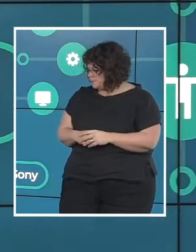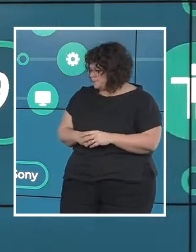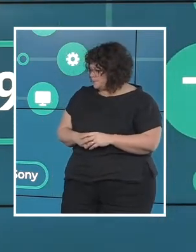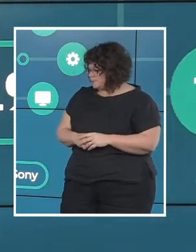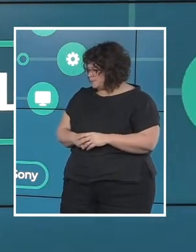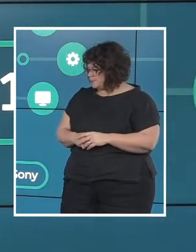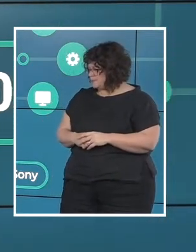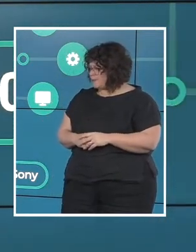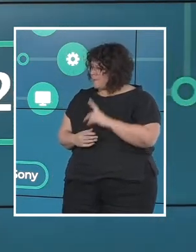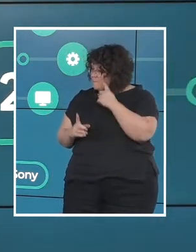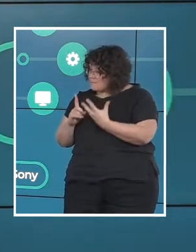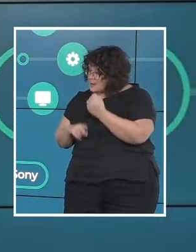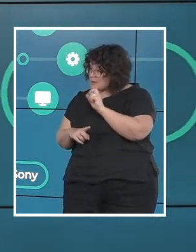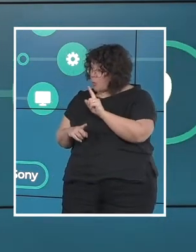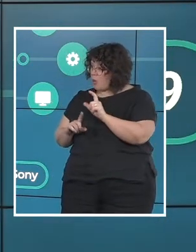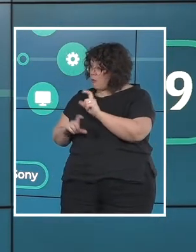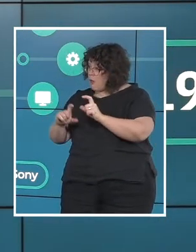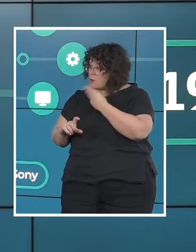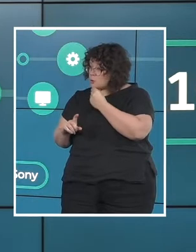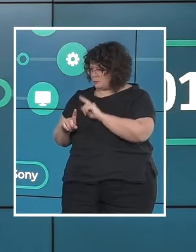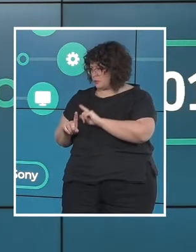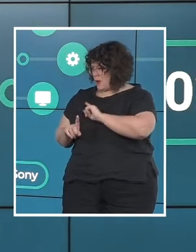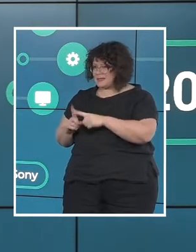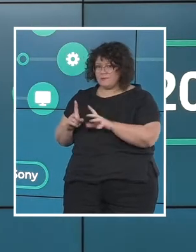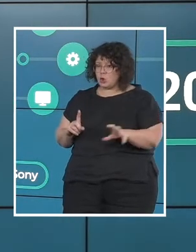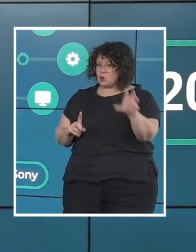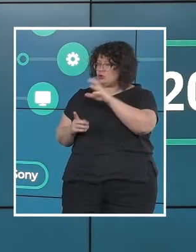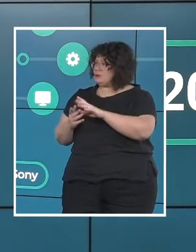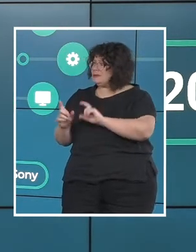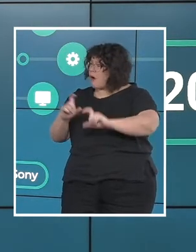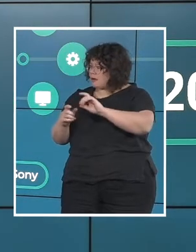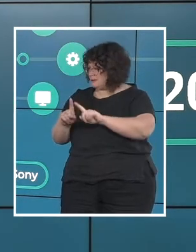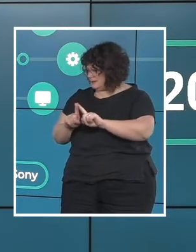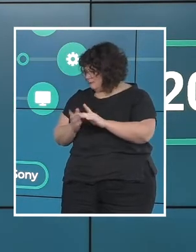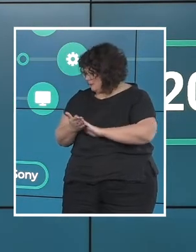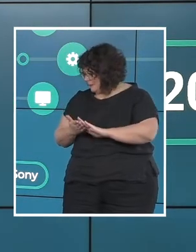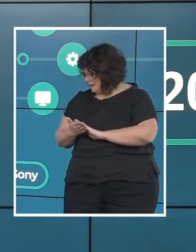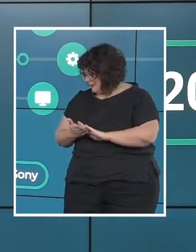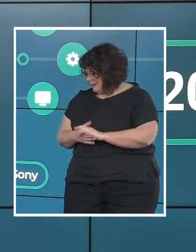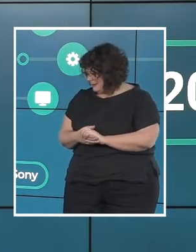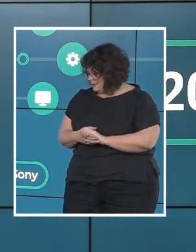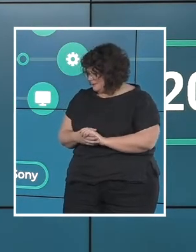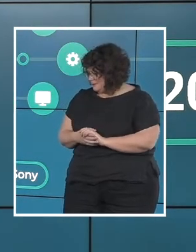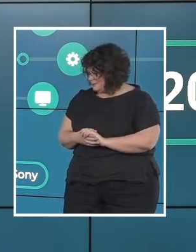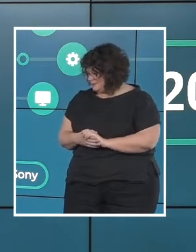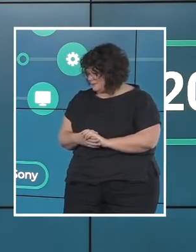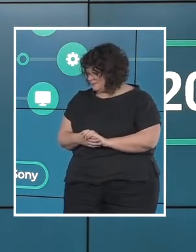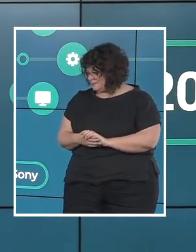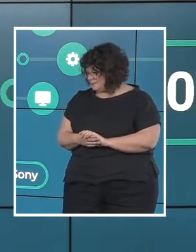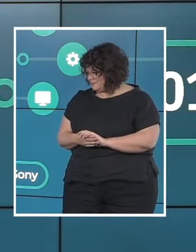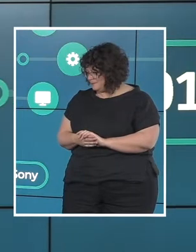green, opposite. Red mean good, green mean bad. So that can also be kind of confusing. So making sure those